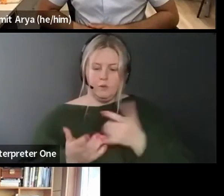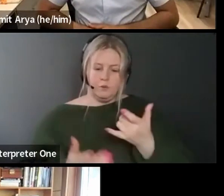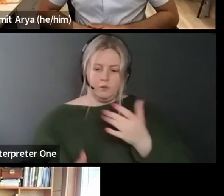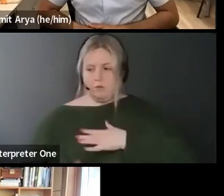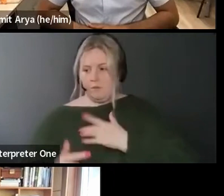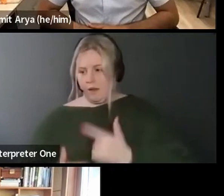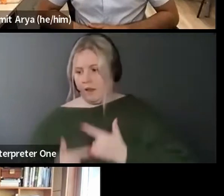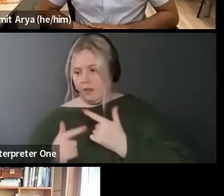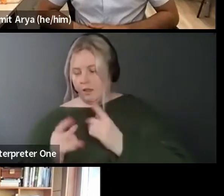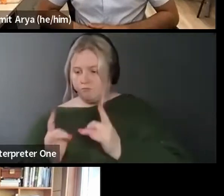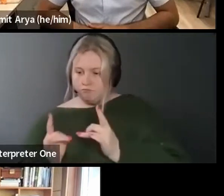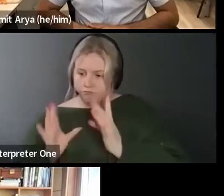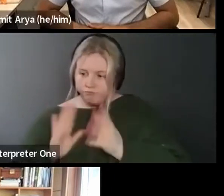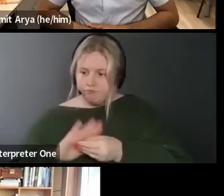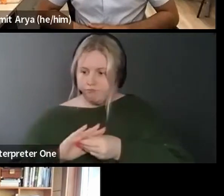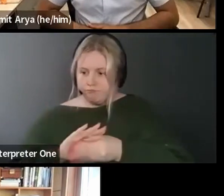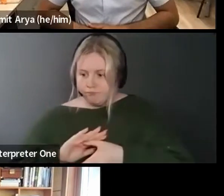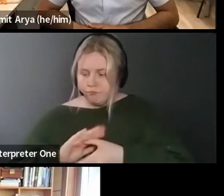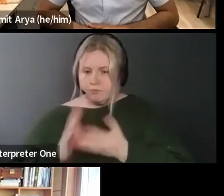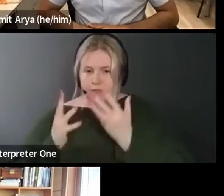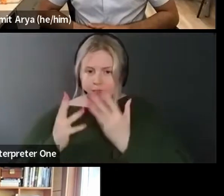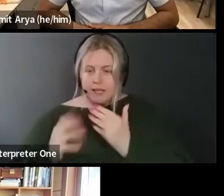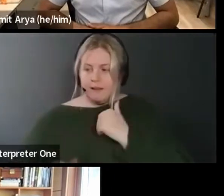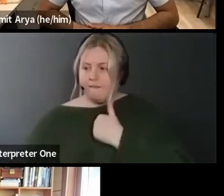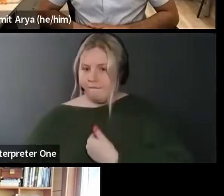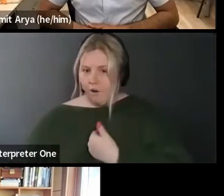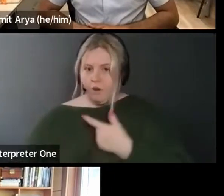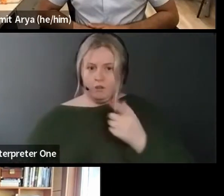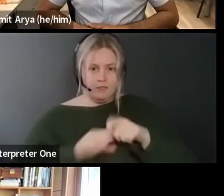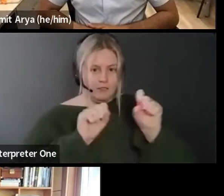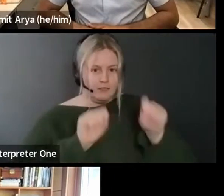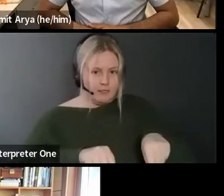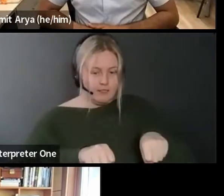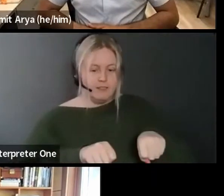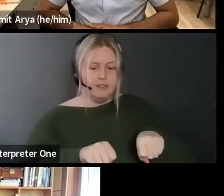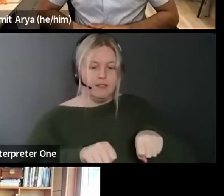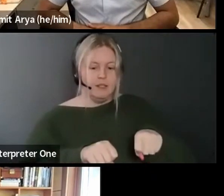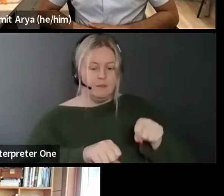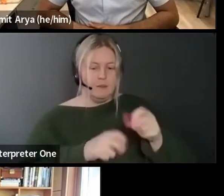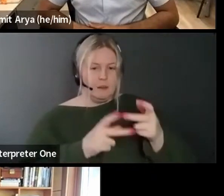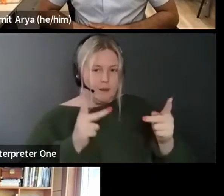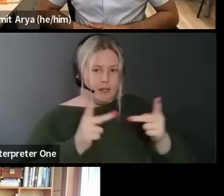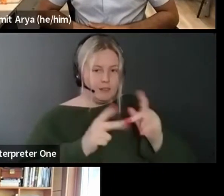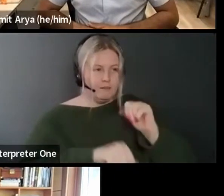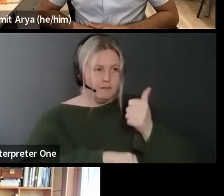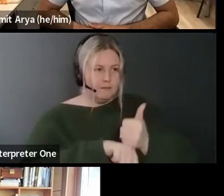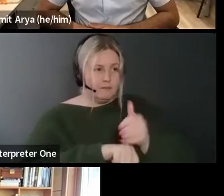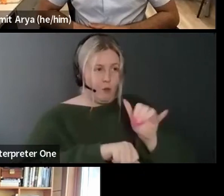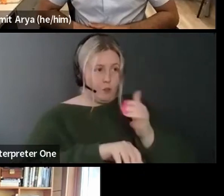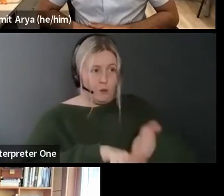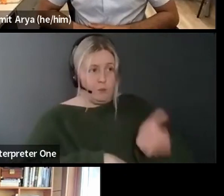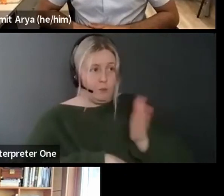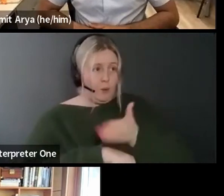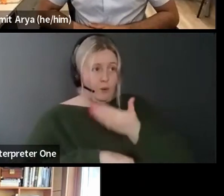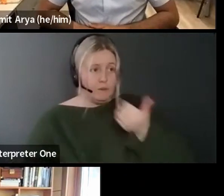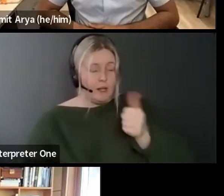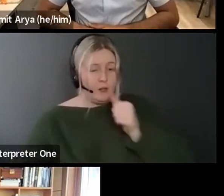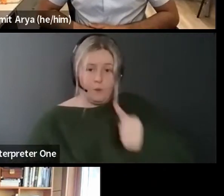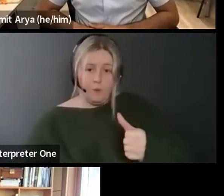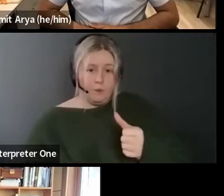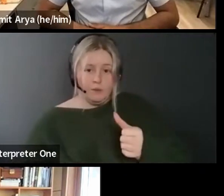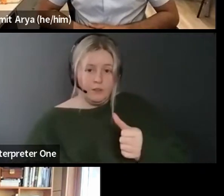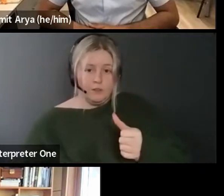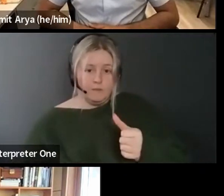life that, you know, has been made miserable for me because of these institutions, and I don't see any signs of it getting better. Some of